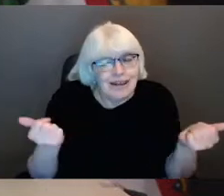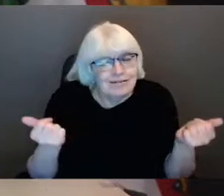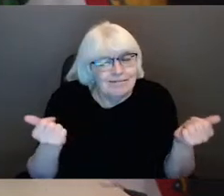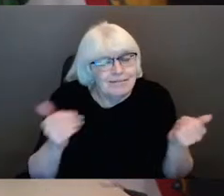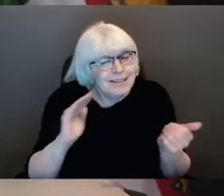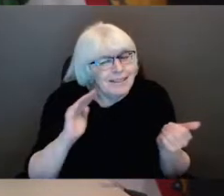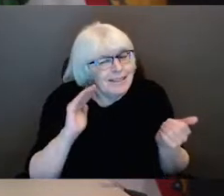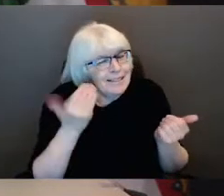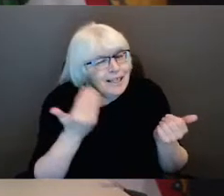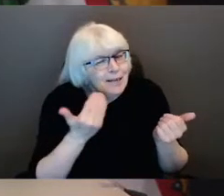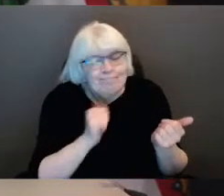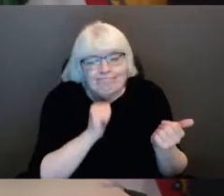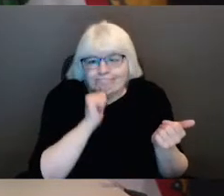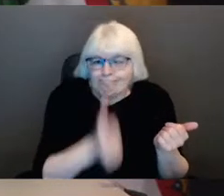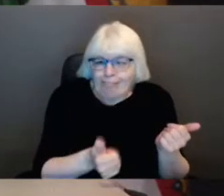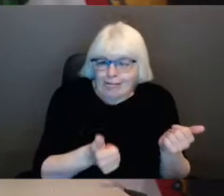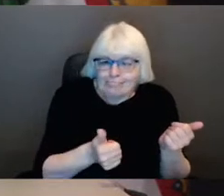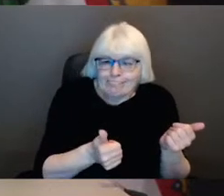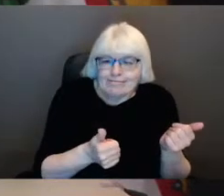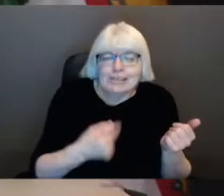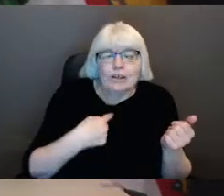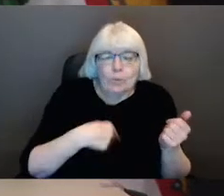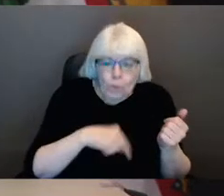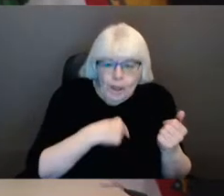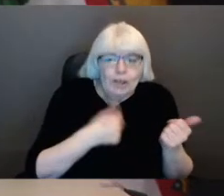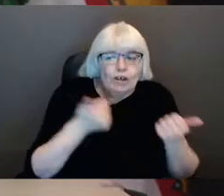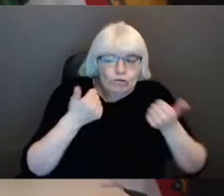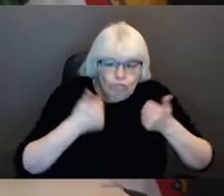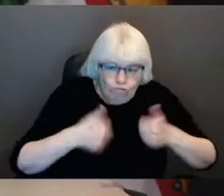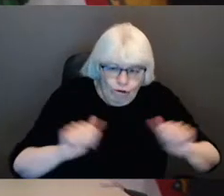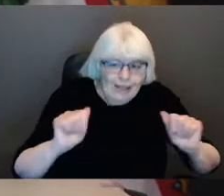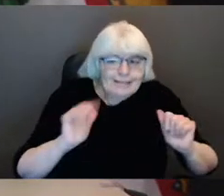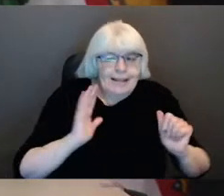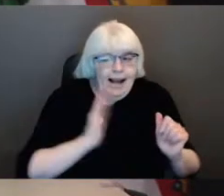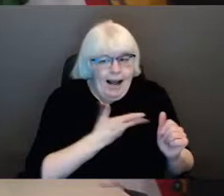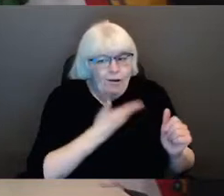trying to do our best to explain why everyone should have this and